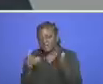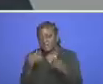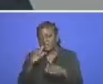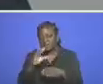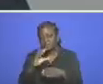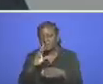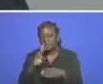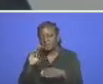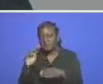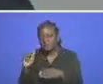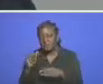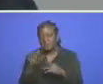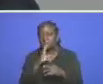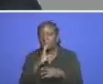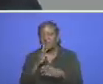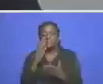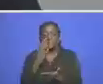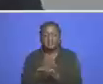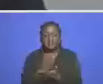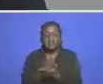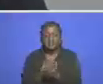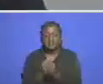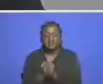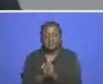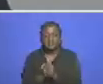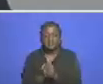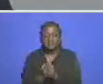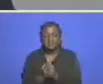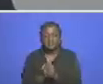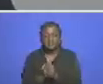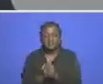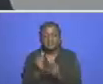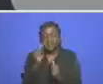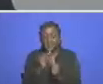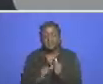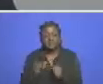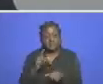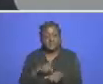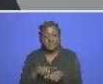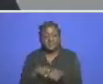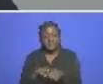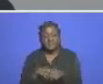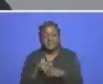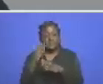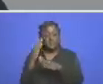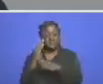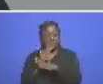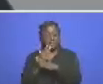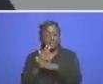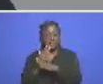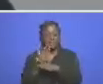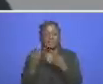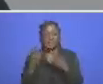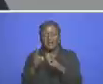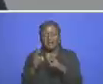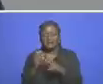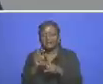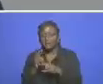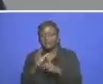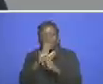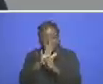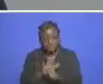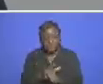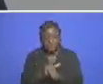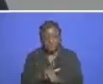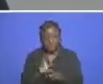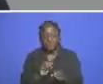There's a practical reason for it, is that every time the blockade takes place, or there's pressure put on the blockade, and we're